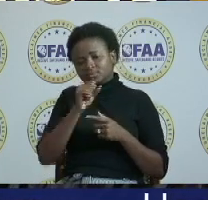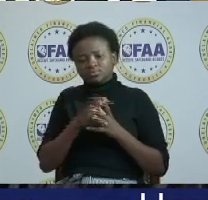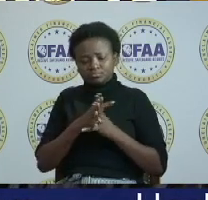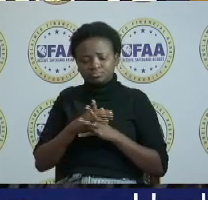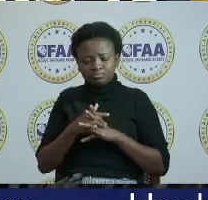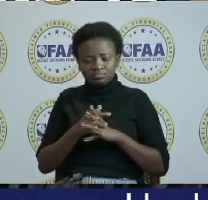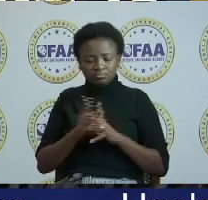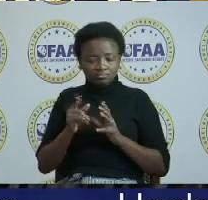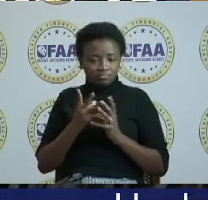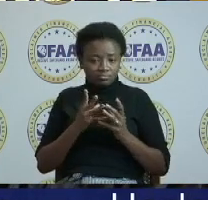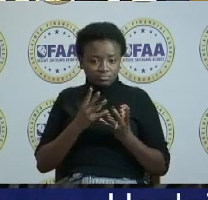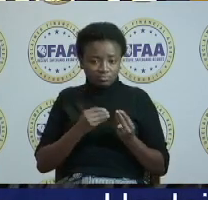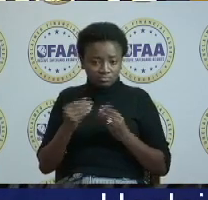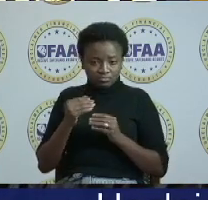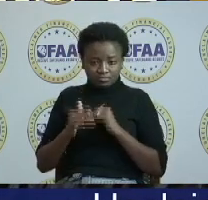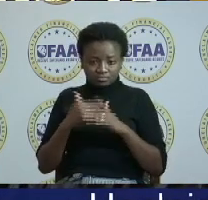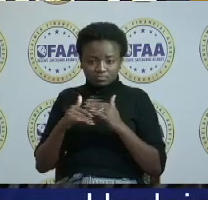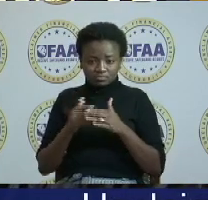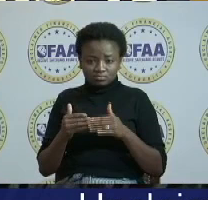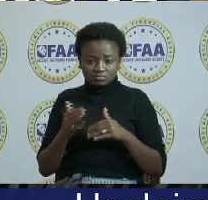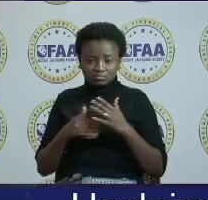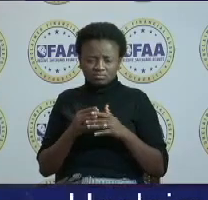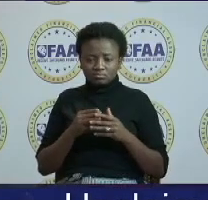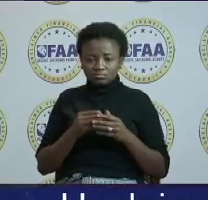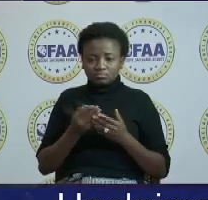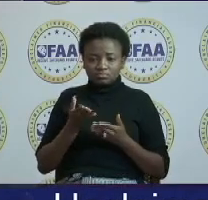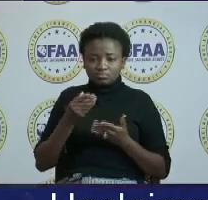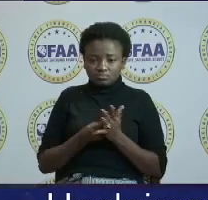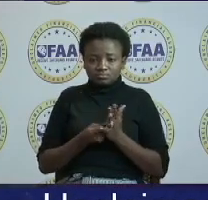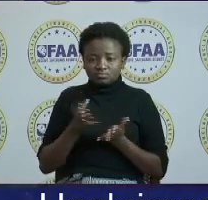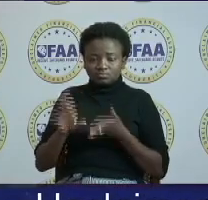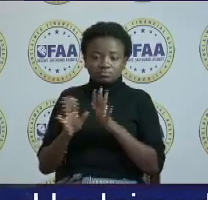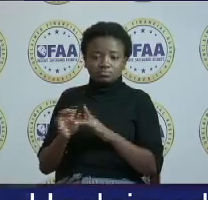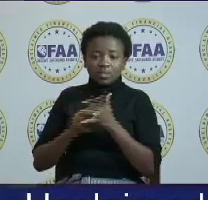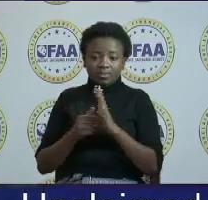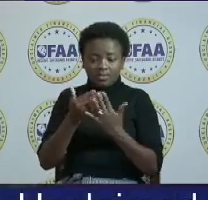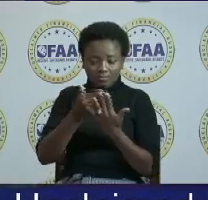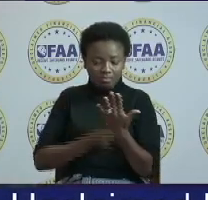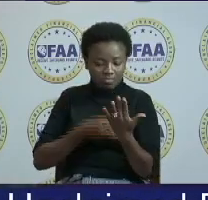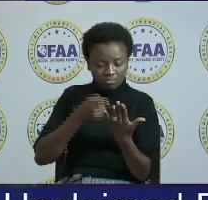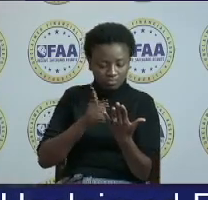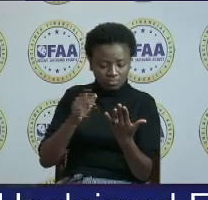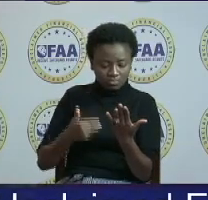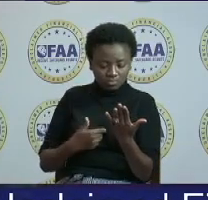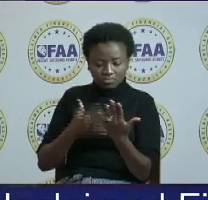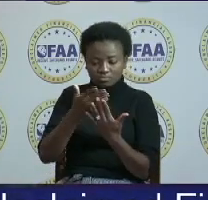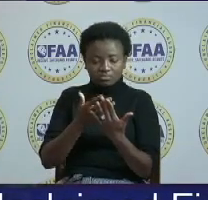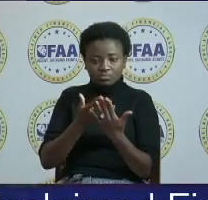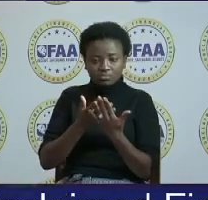reunification. So you have to have, forms. Beatrice did mention about those forms. You have either form